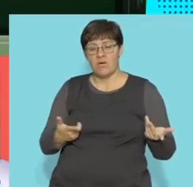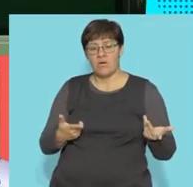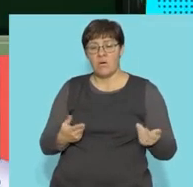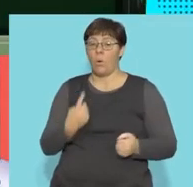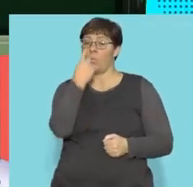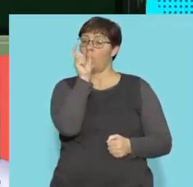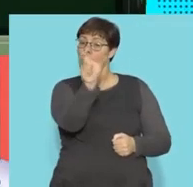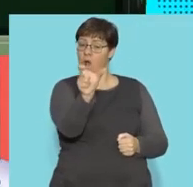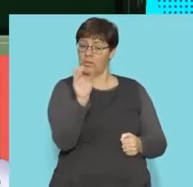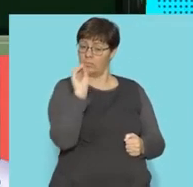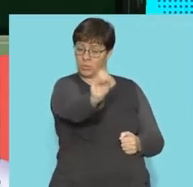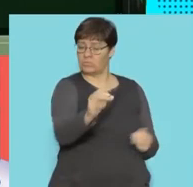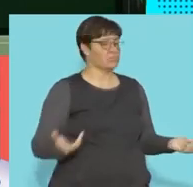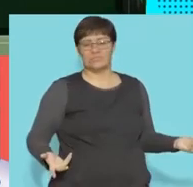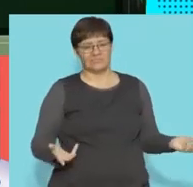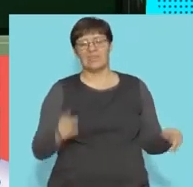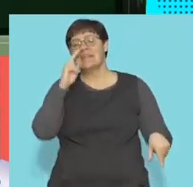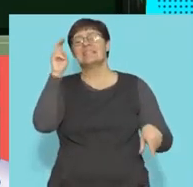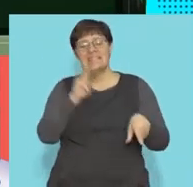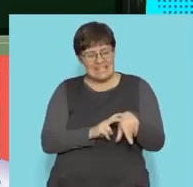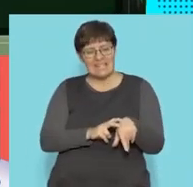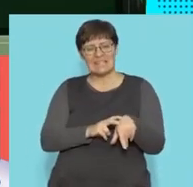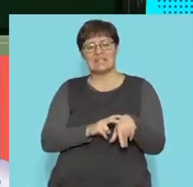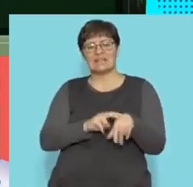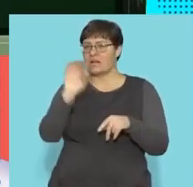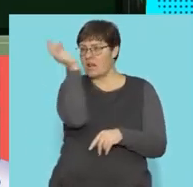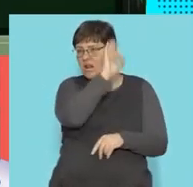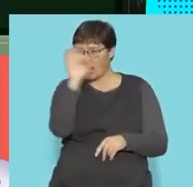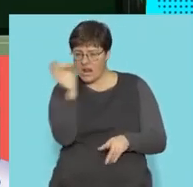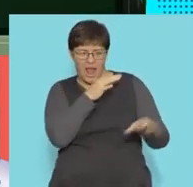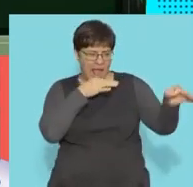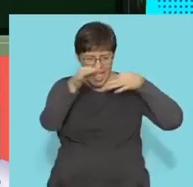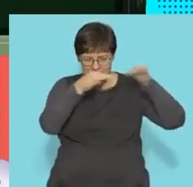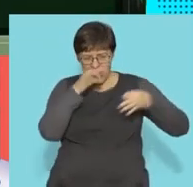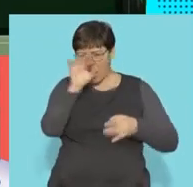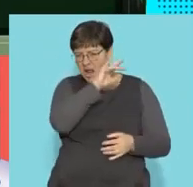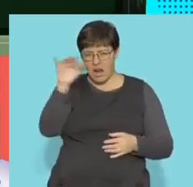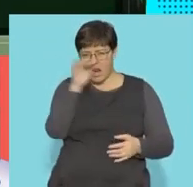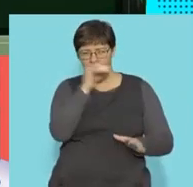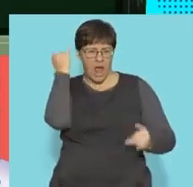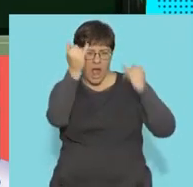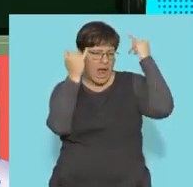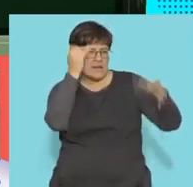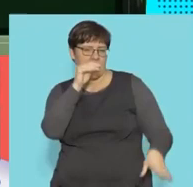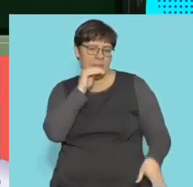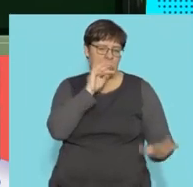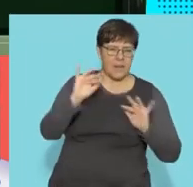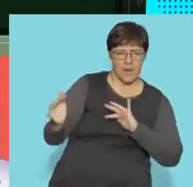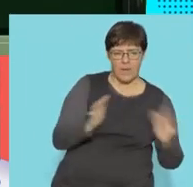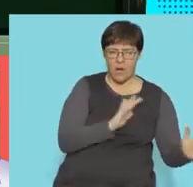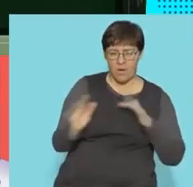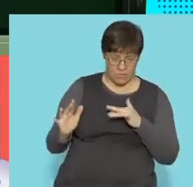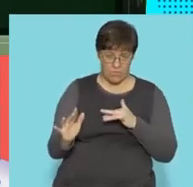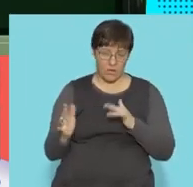word. You need to be able to unpack ideas. And there are very